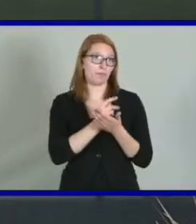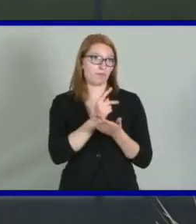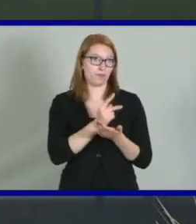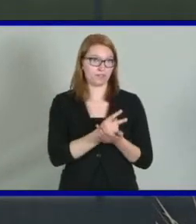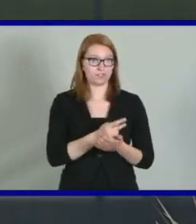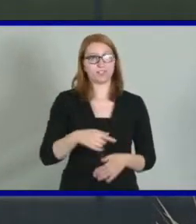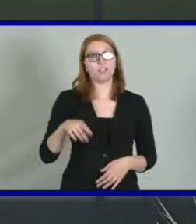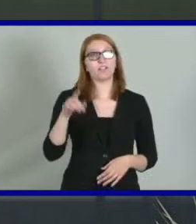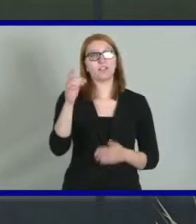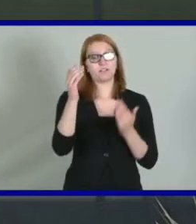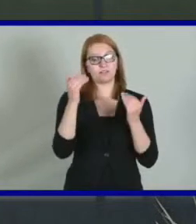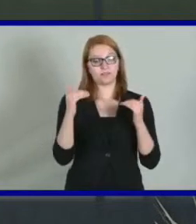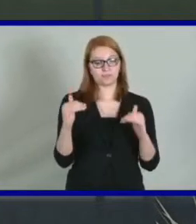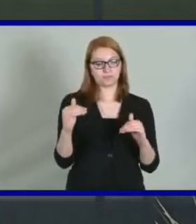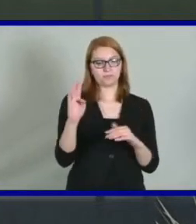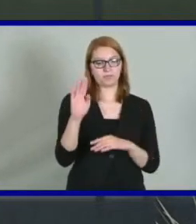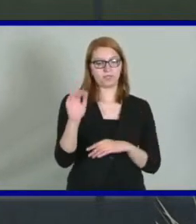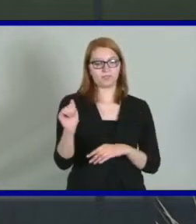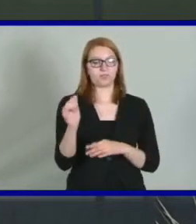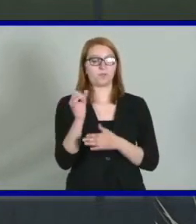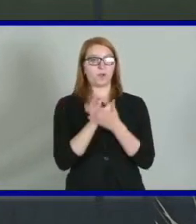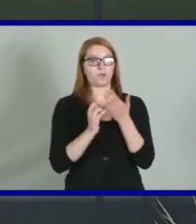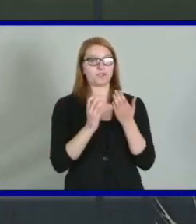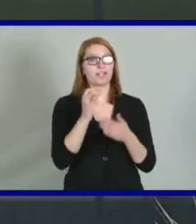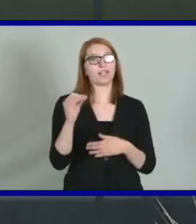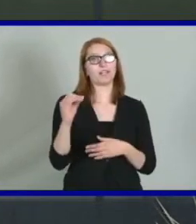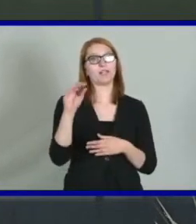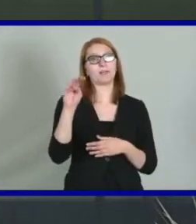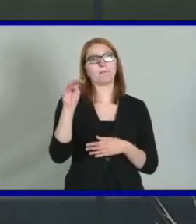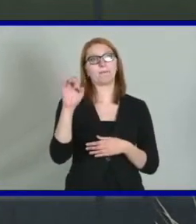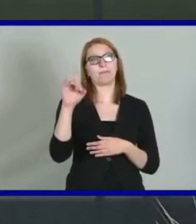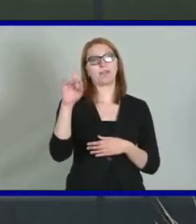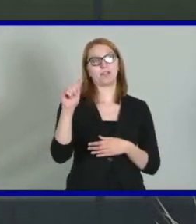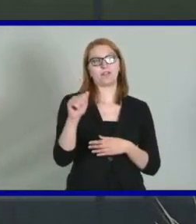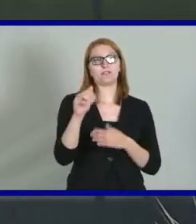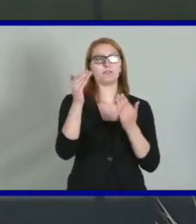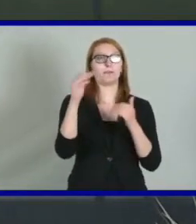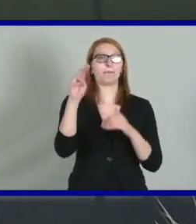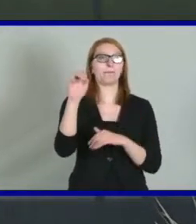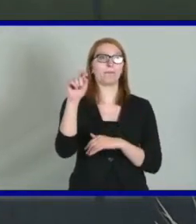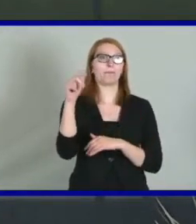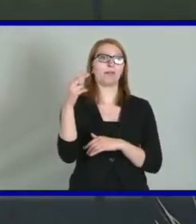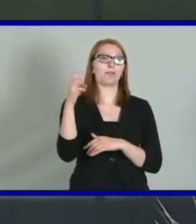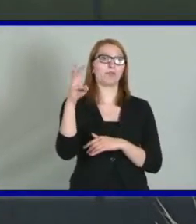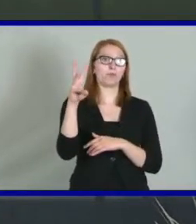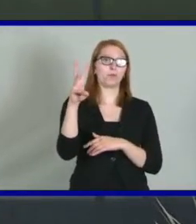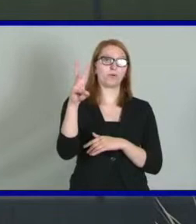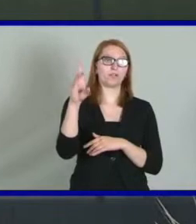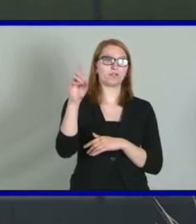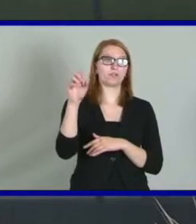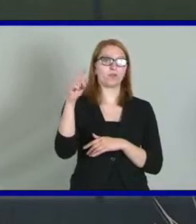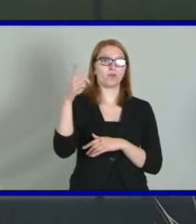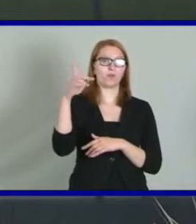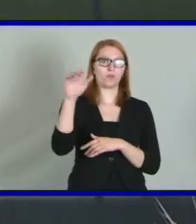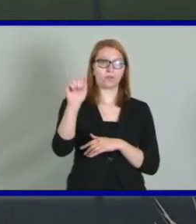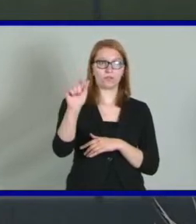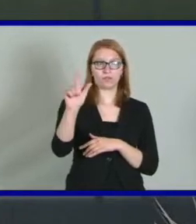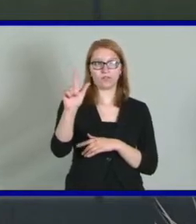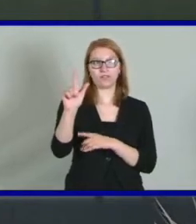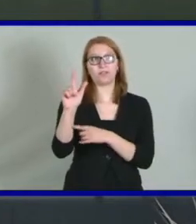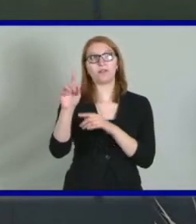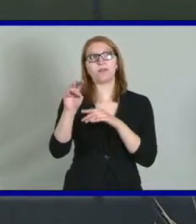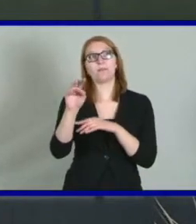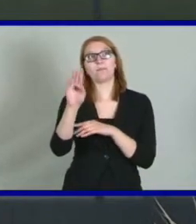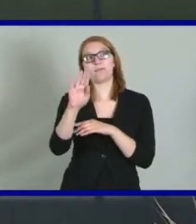Bachelor in Arts in Media Studies. Matthew Dybel with a Bachelor of Science in Accounting.